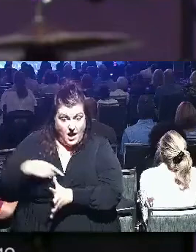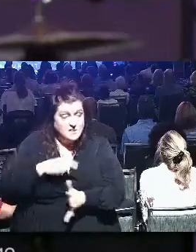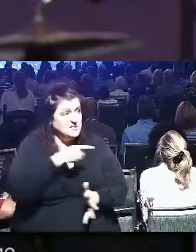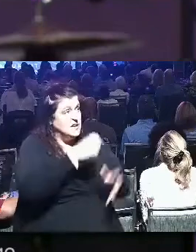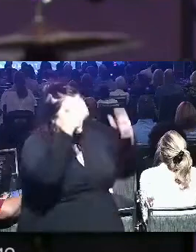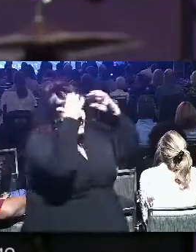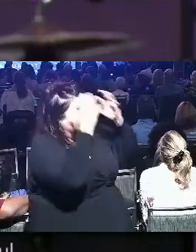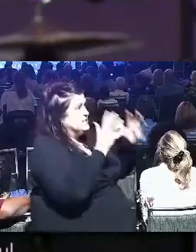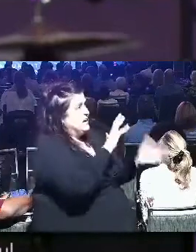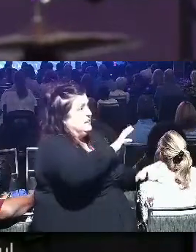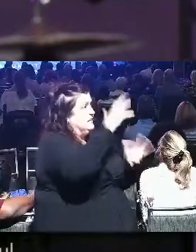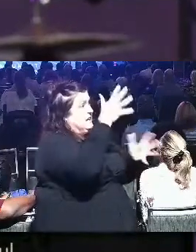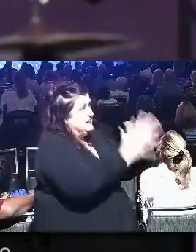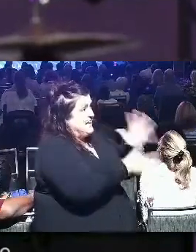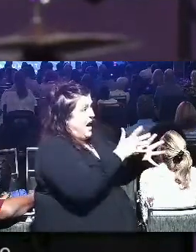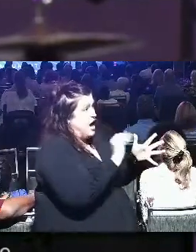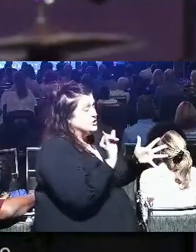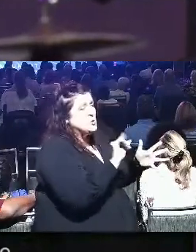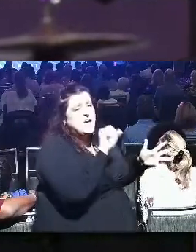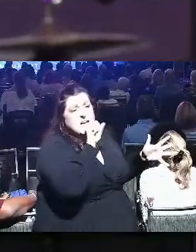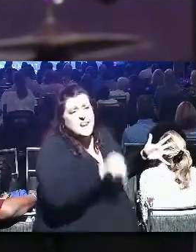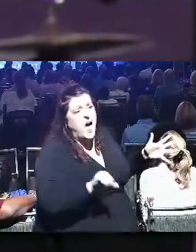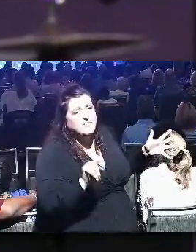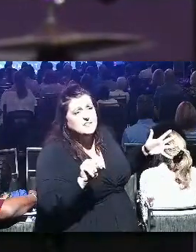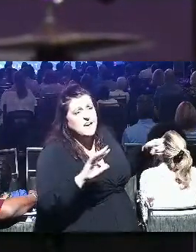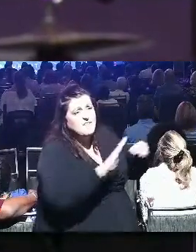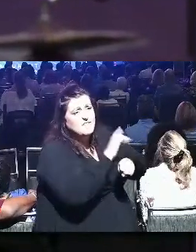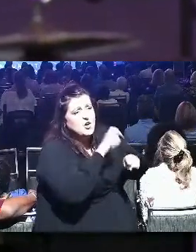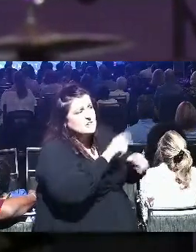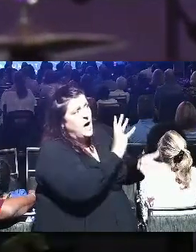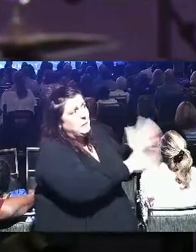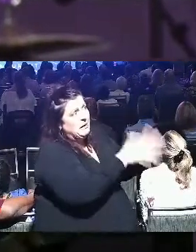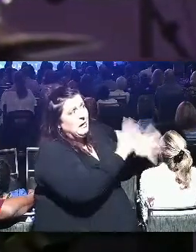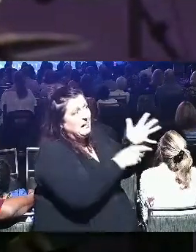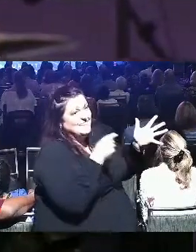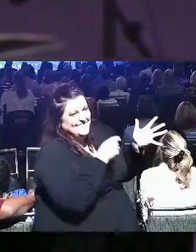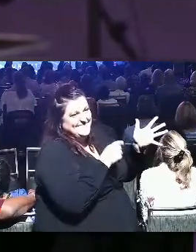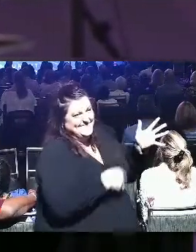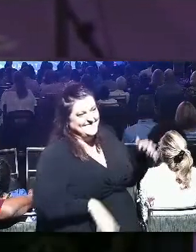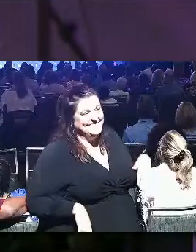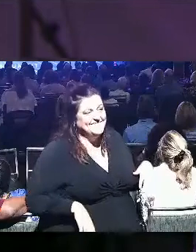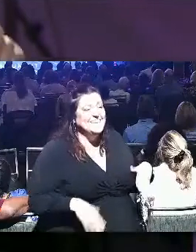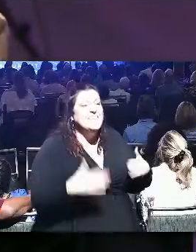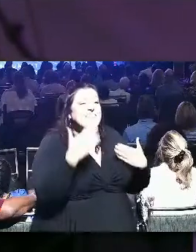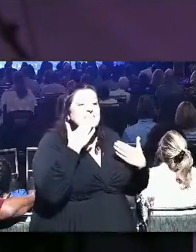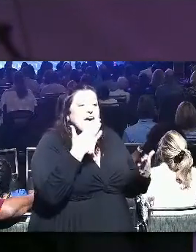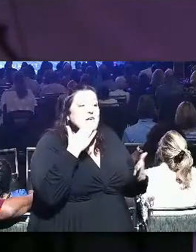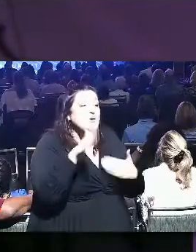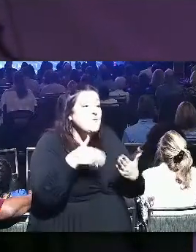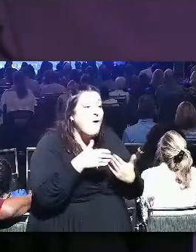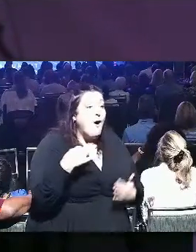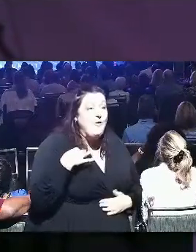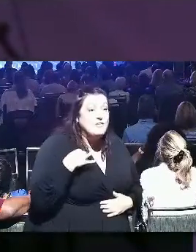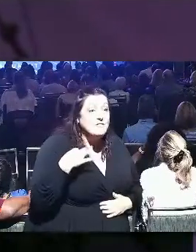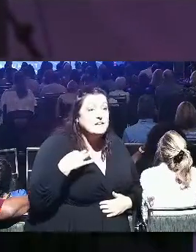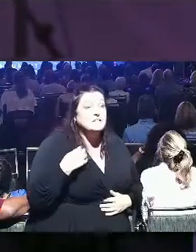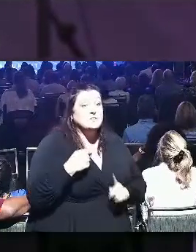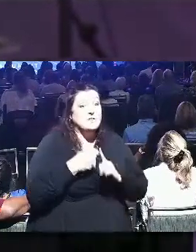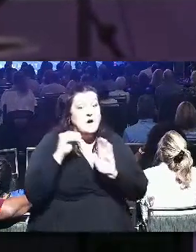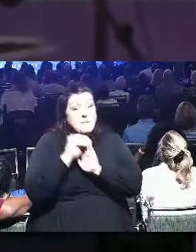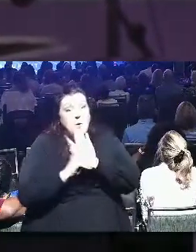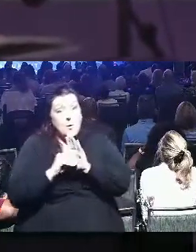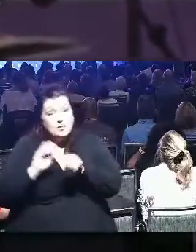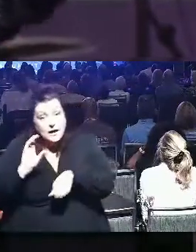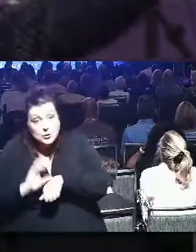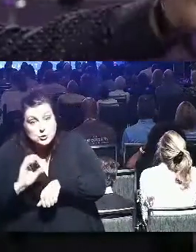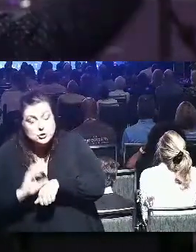chaos. That's his full-time job. And thank you guys and all of the volunteers from both the Orlando Church and